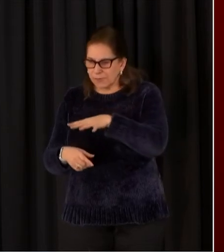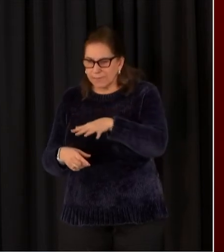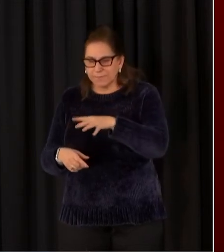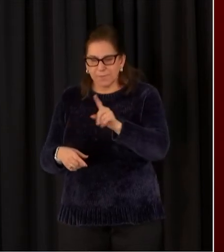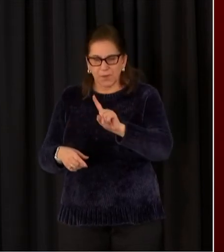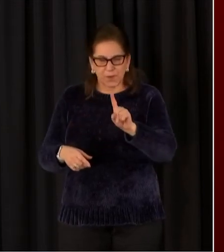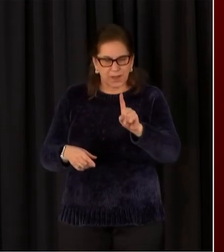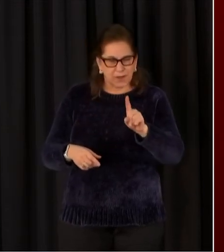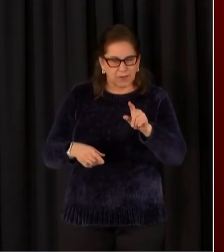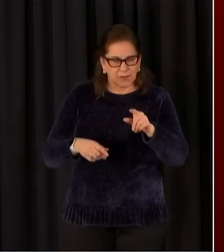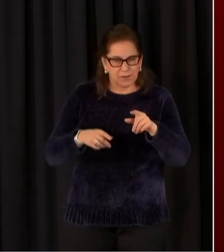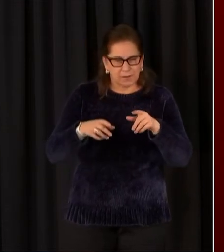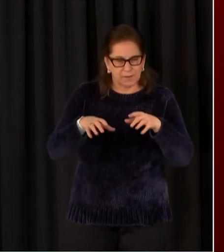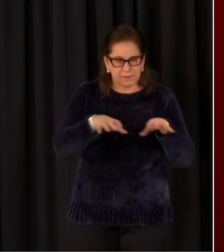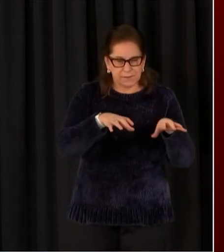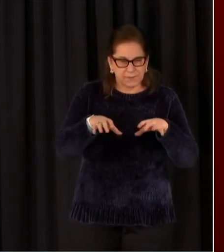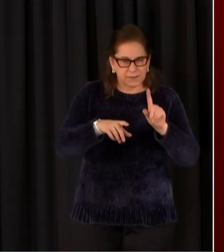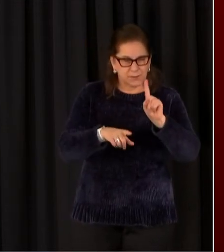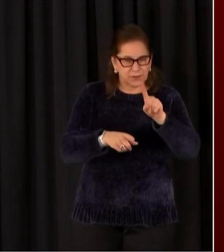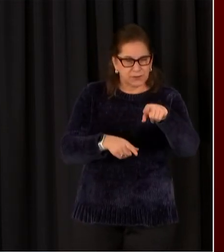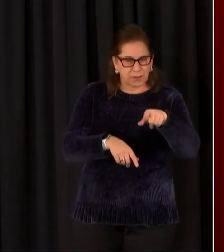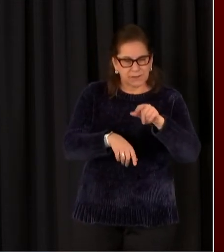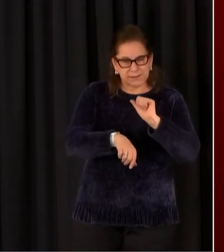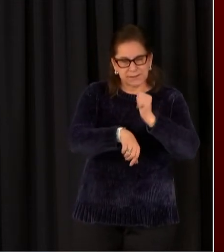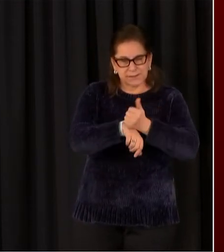that we responded to, and where the